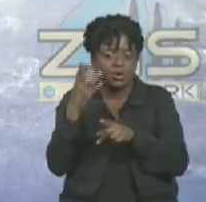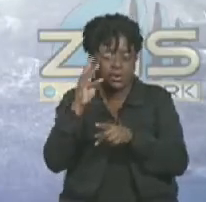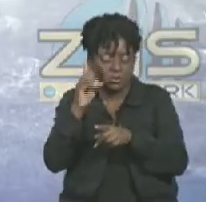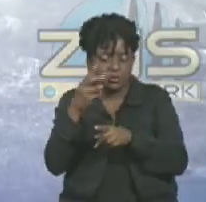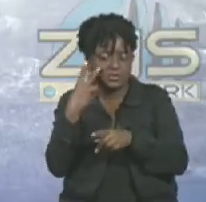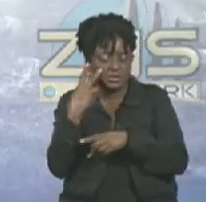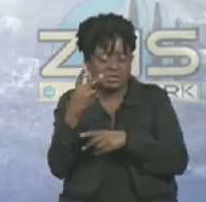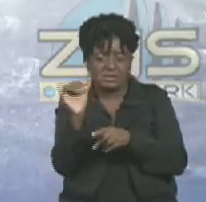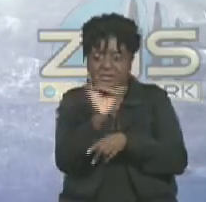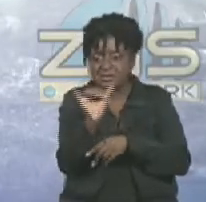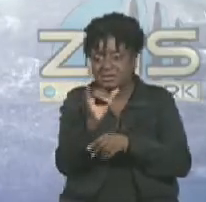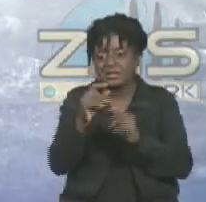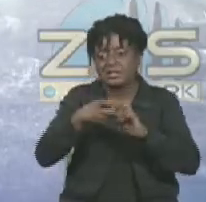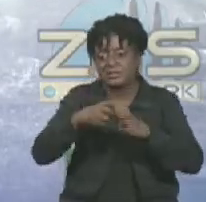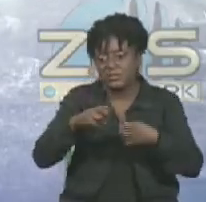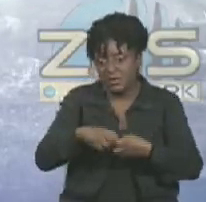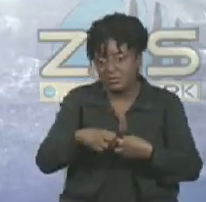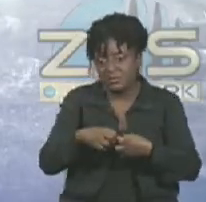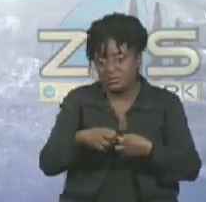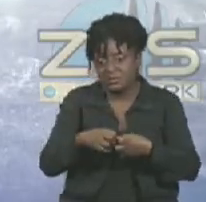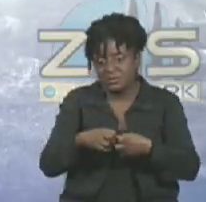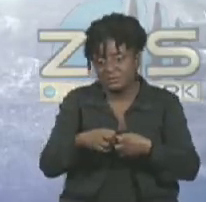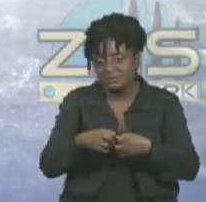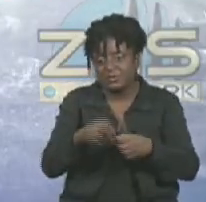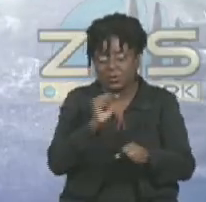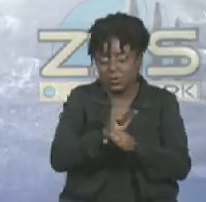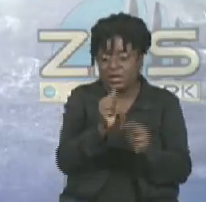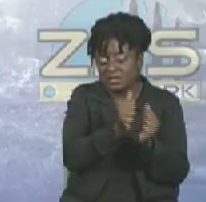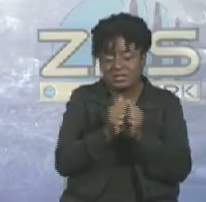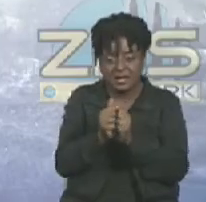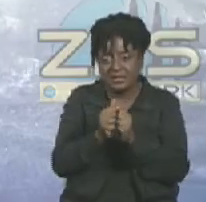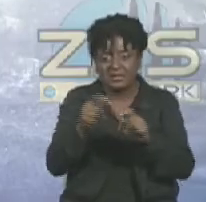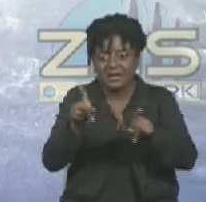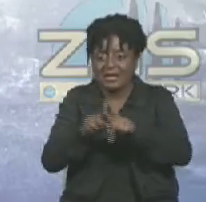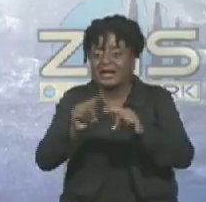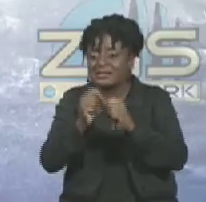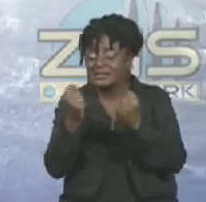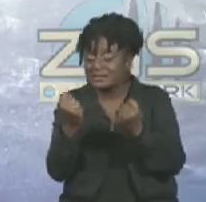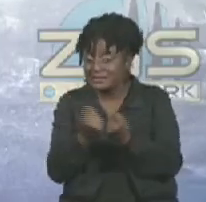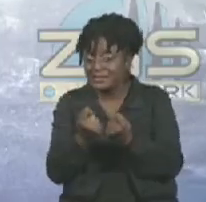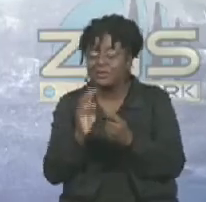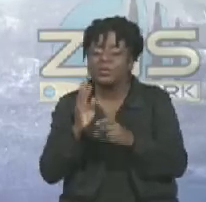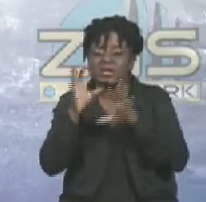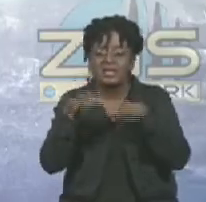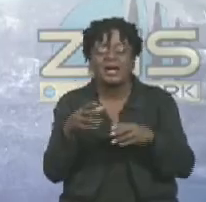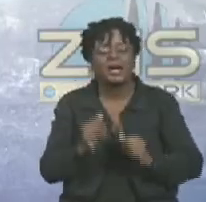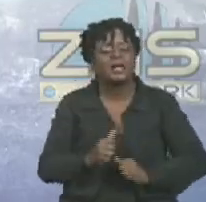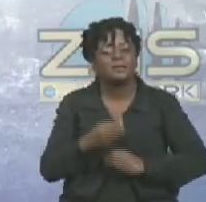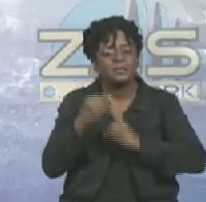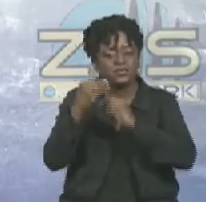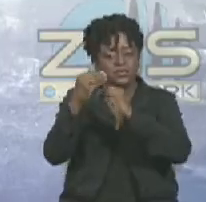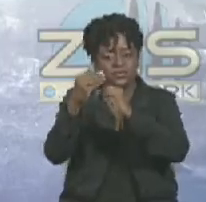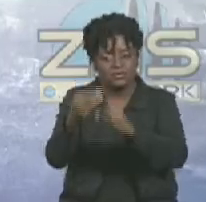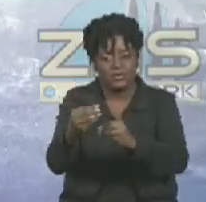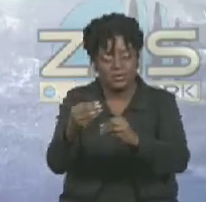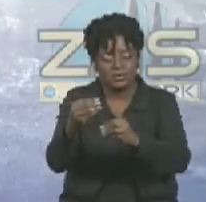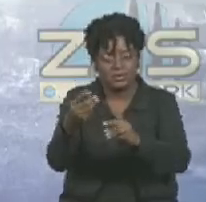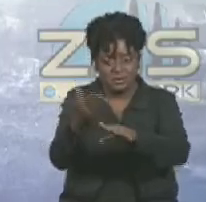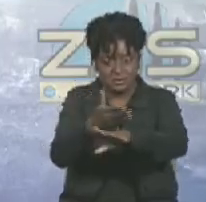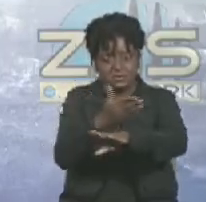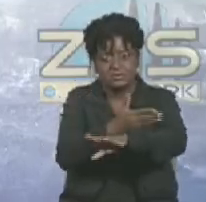same problems. And working together as a team, we can move forward so that we can